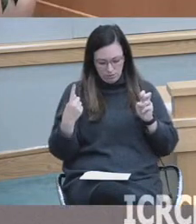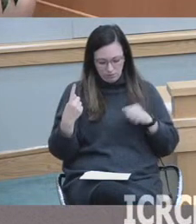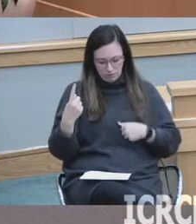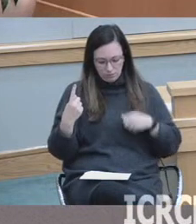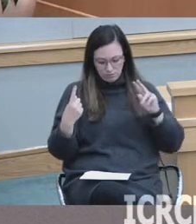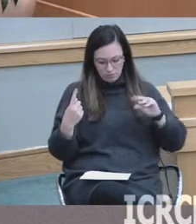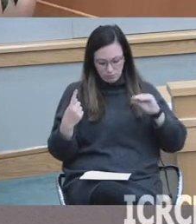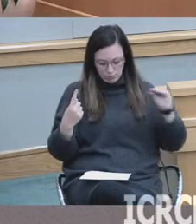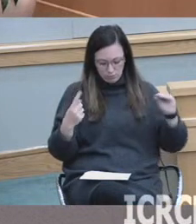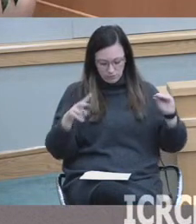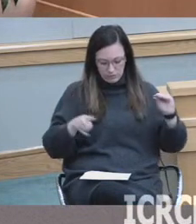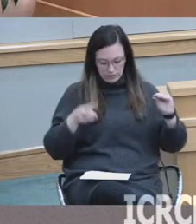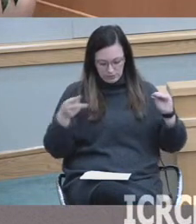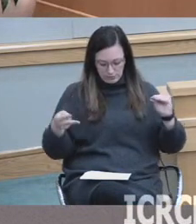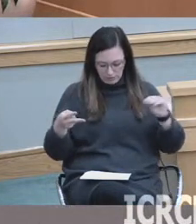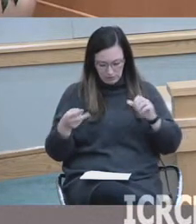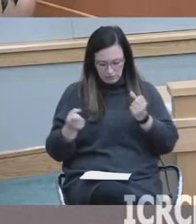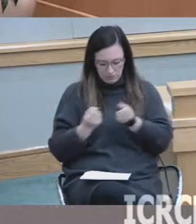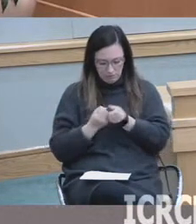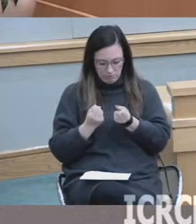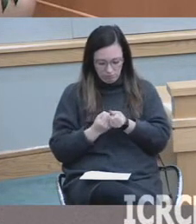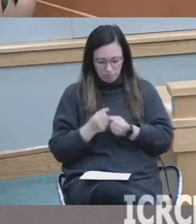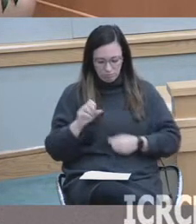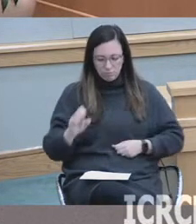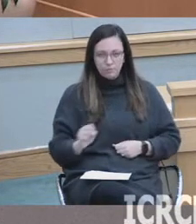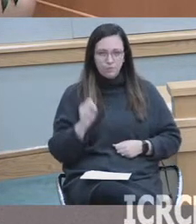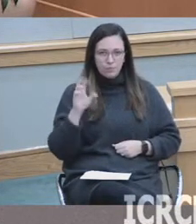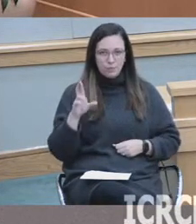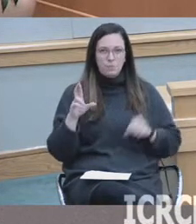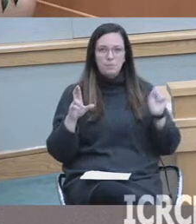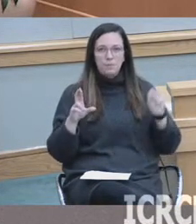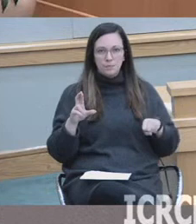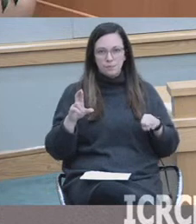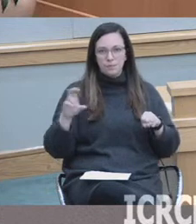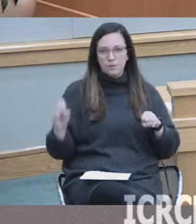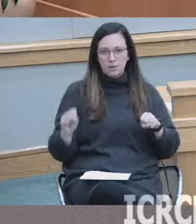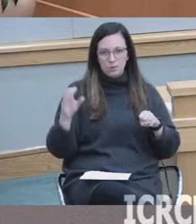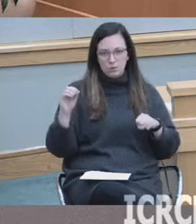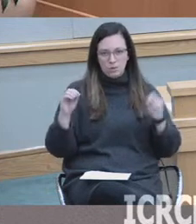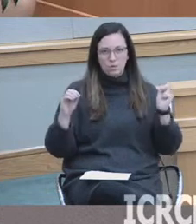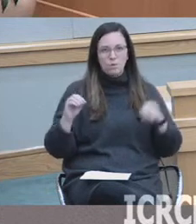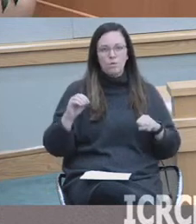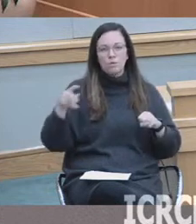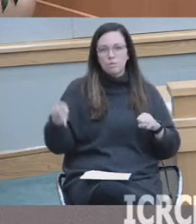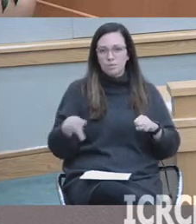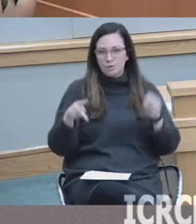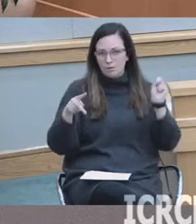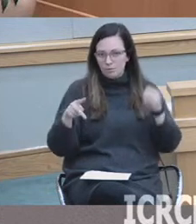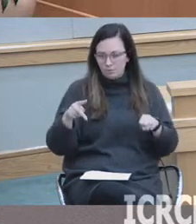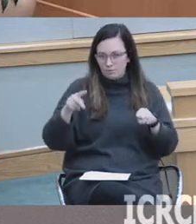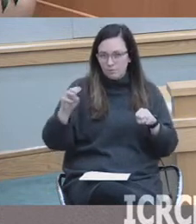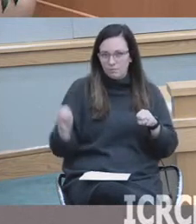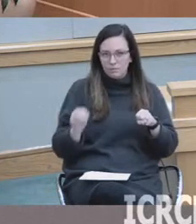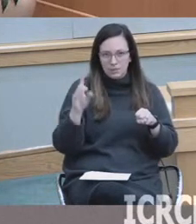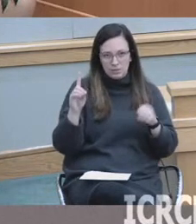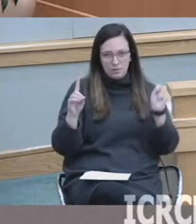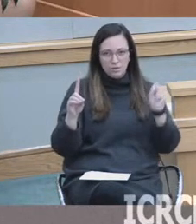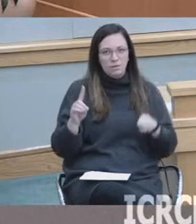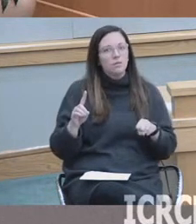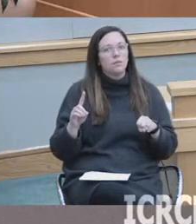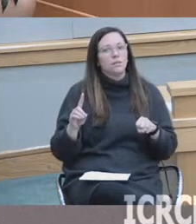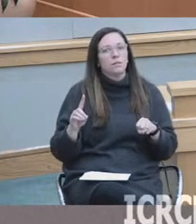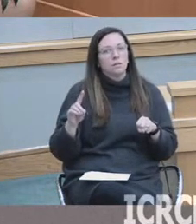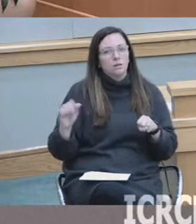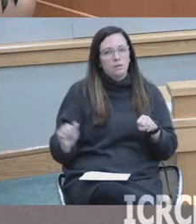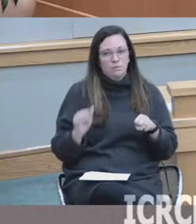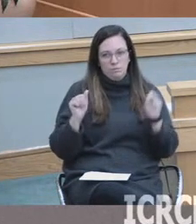So moved. Second. Ms. Smiley Robertson. Yes. Mr. Sextro. Yes. Mr. Putoff. Yes. Ms. McDaniel. Yes.